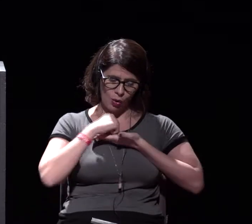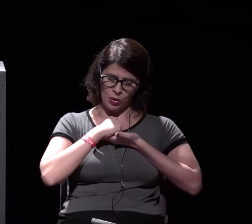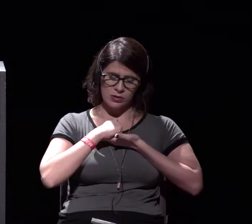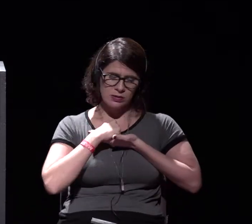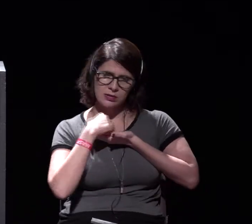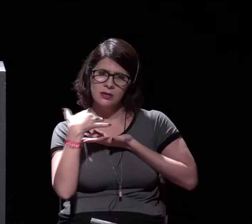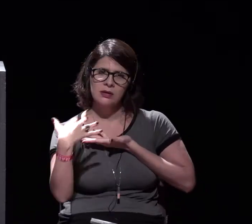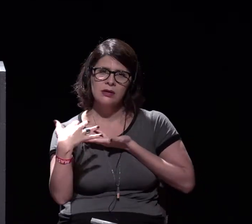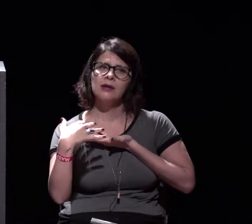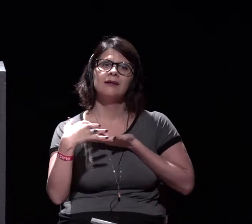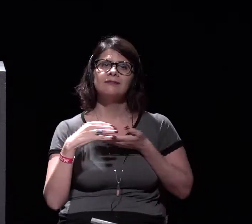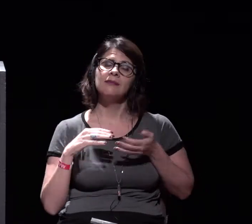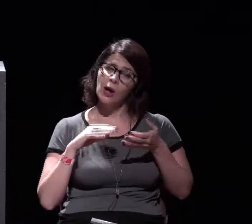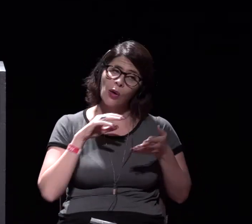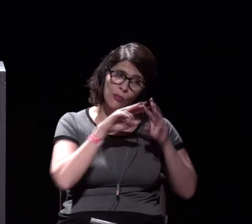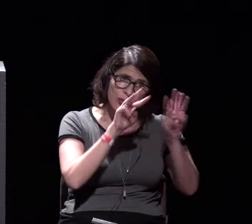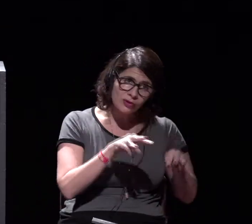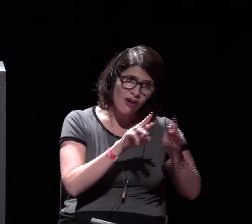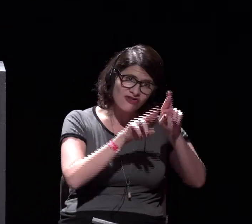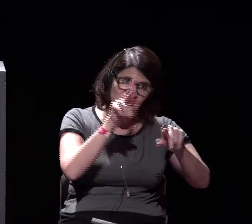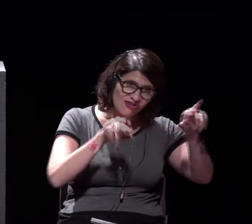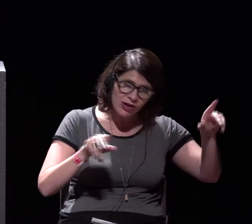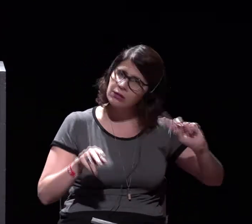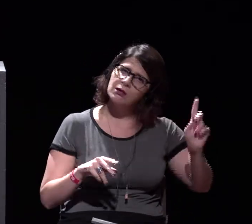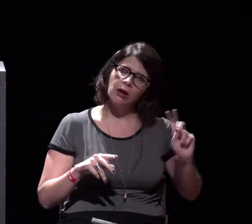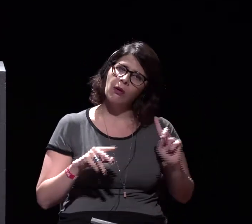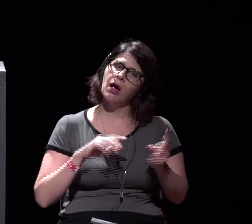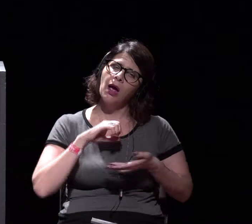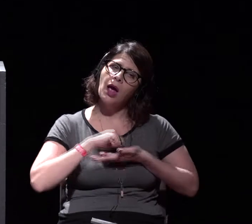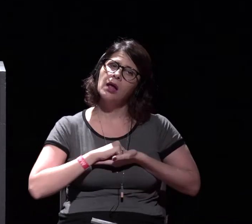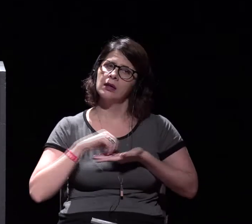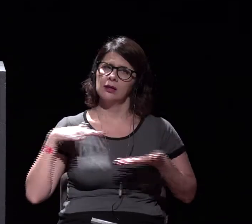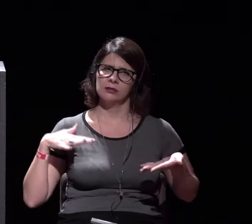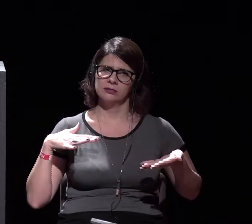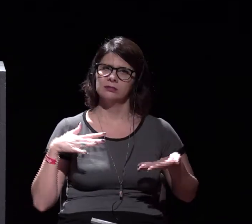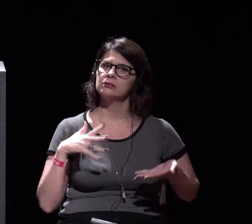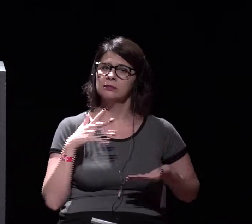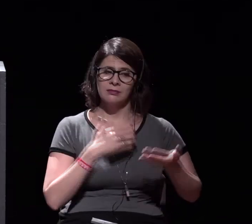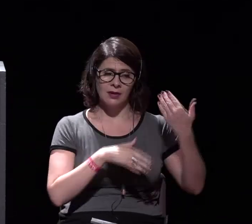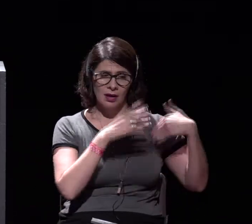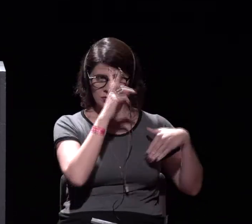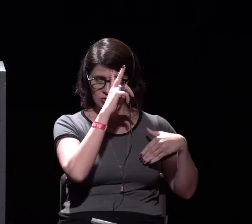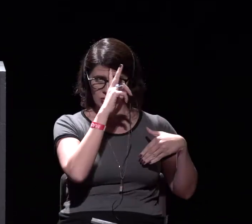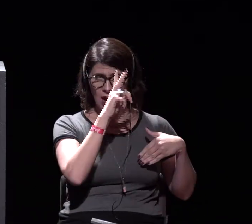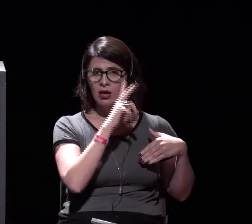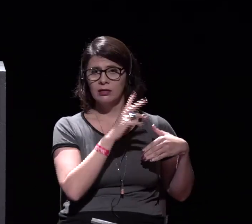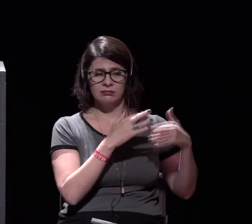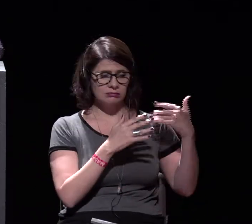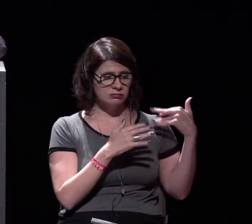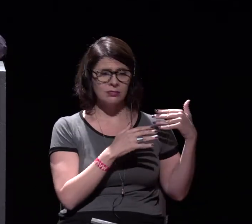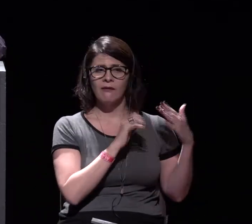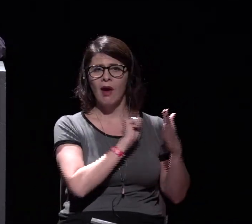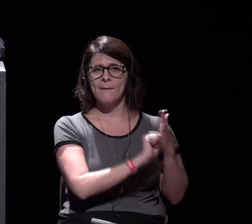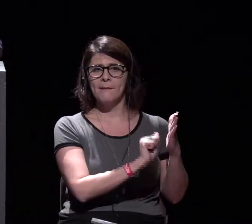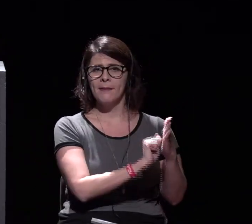erasure of all these previous histories, especially since the establishment of curatorial studies as an academic discipline, which